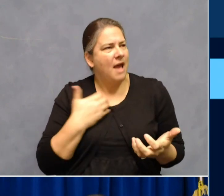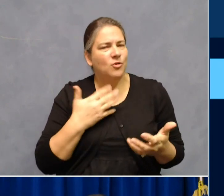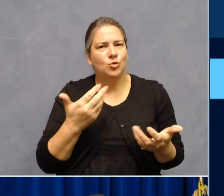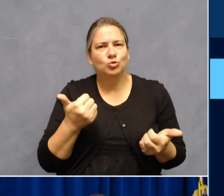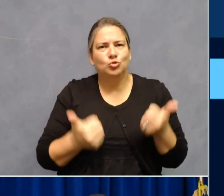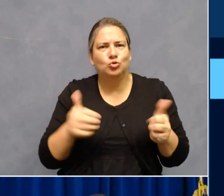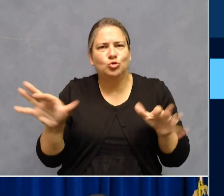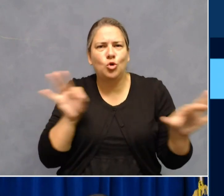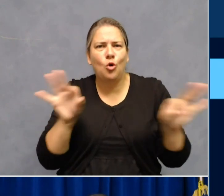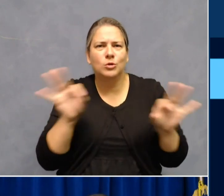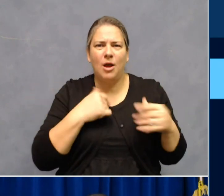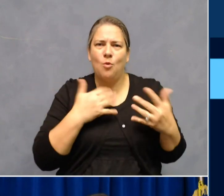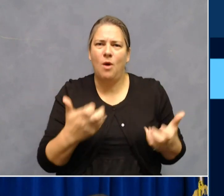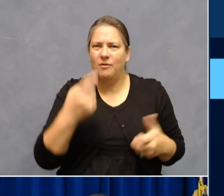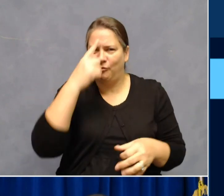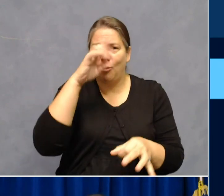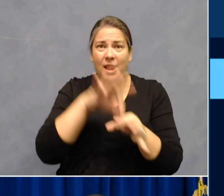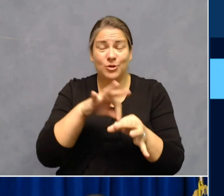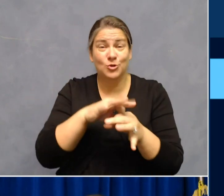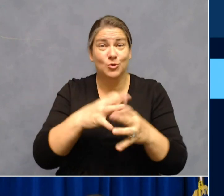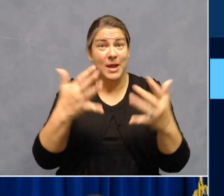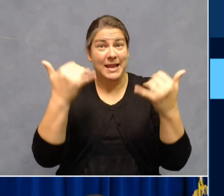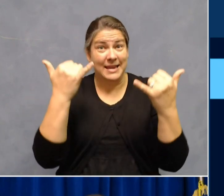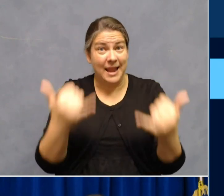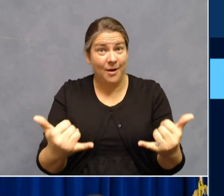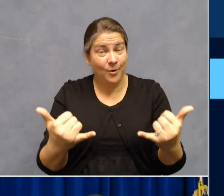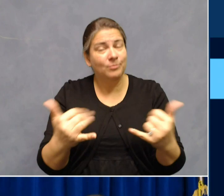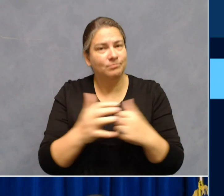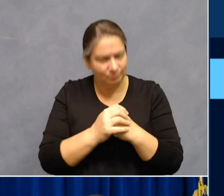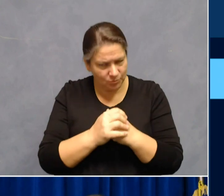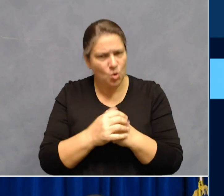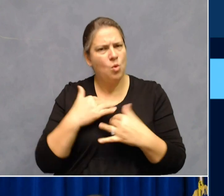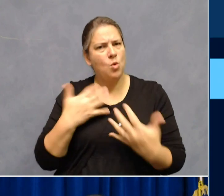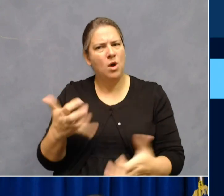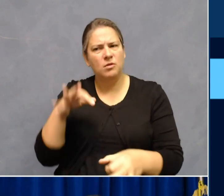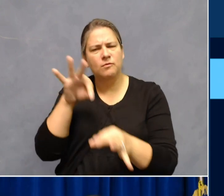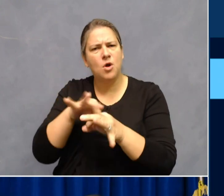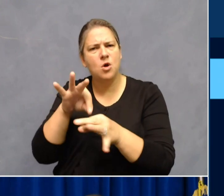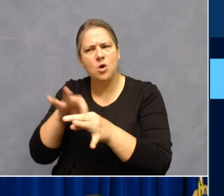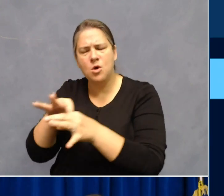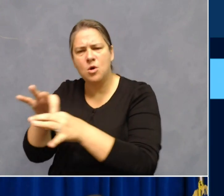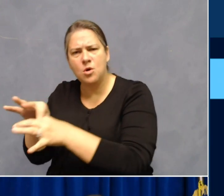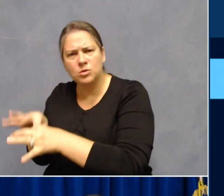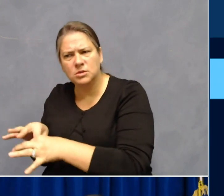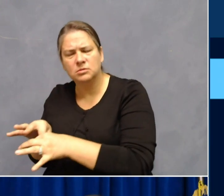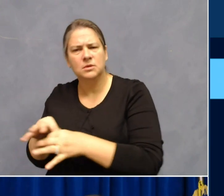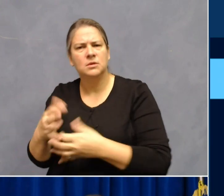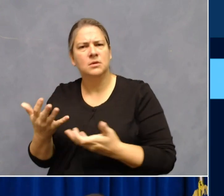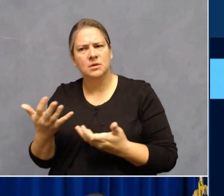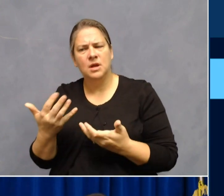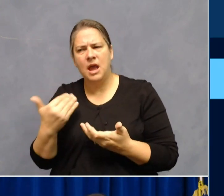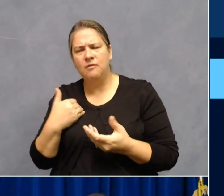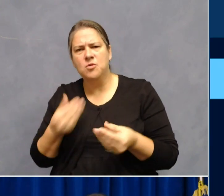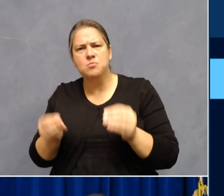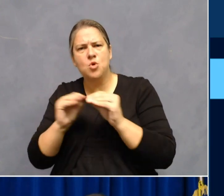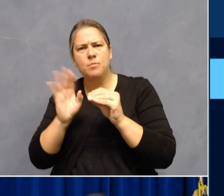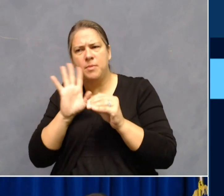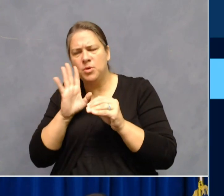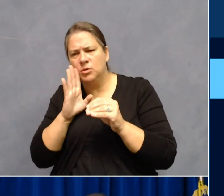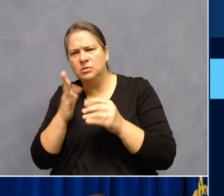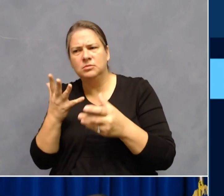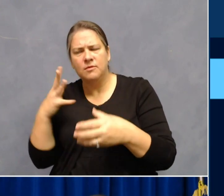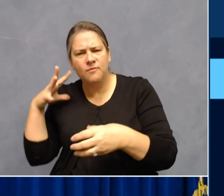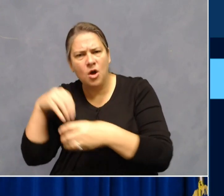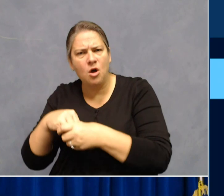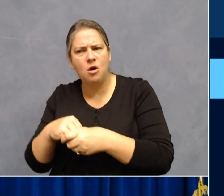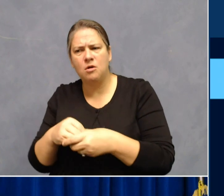pass all these different options into state law so that we can vote like this and again, have higher engagement and higher